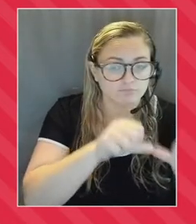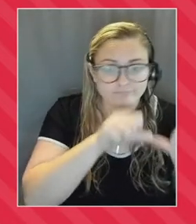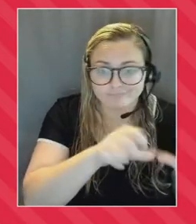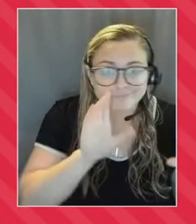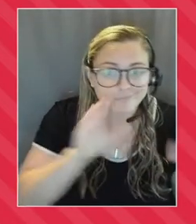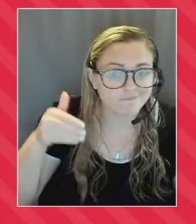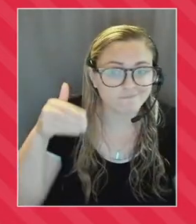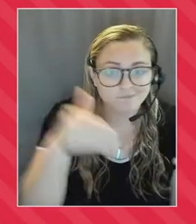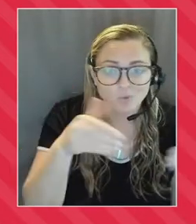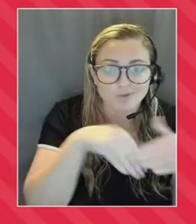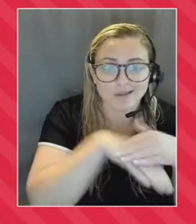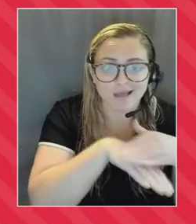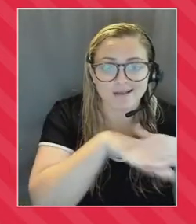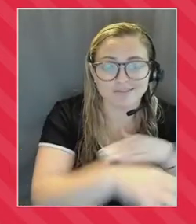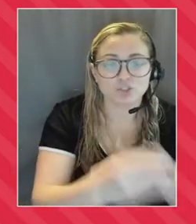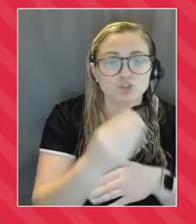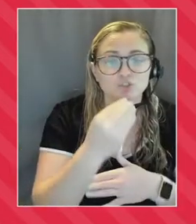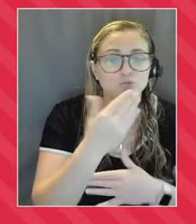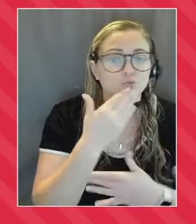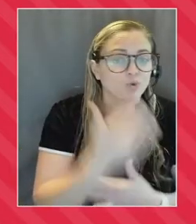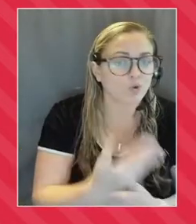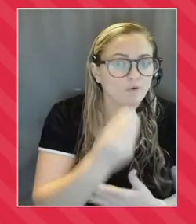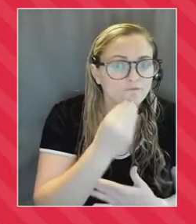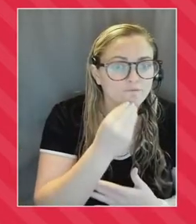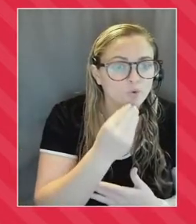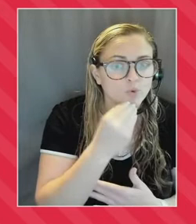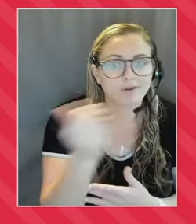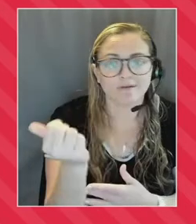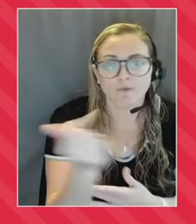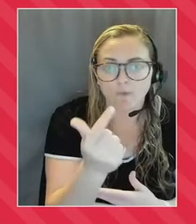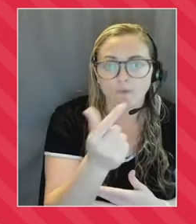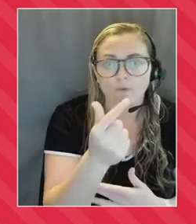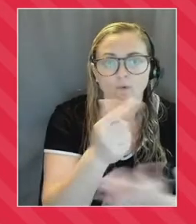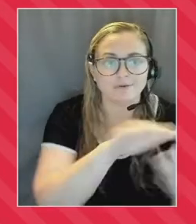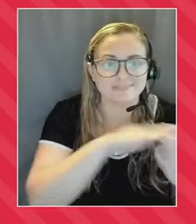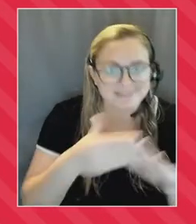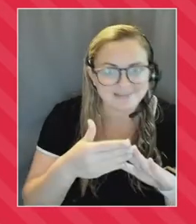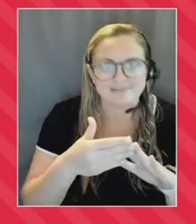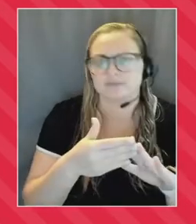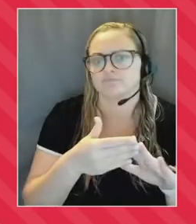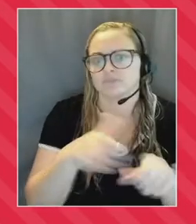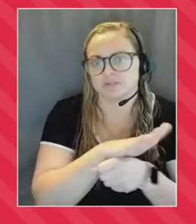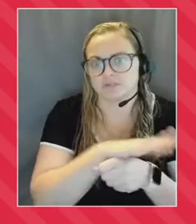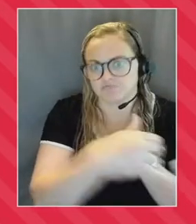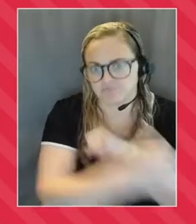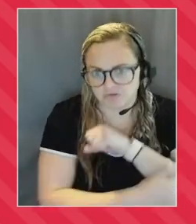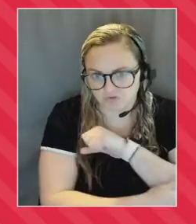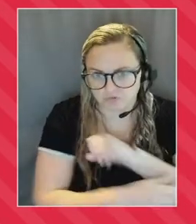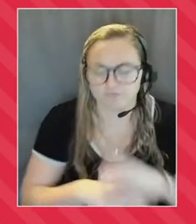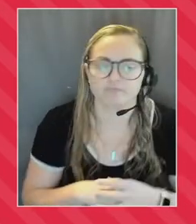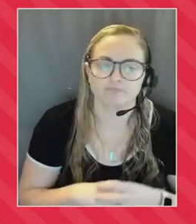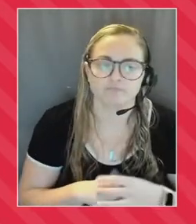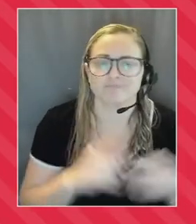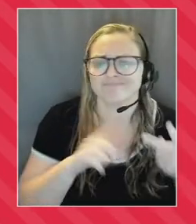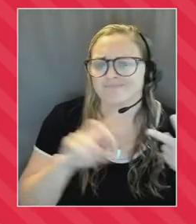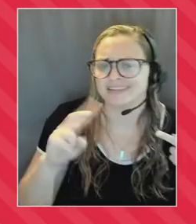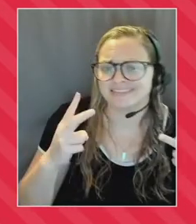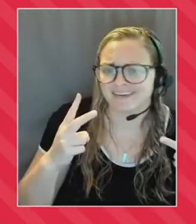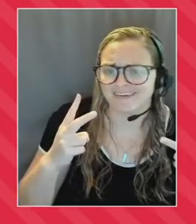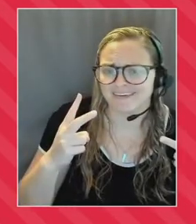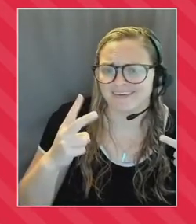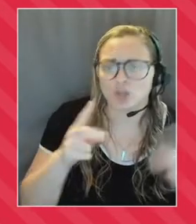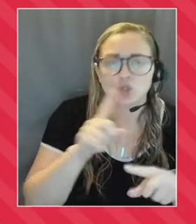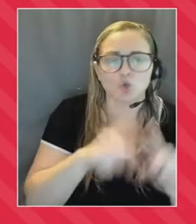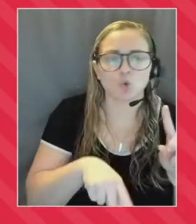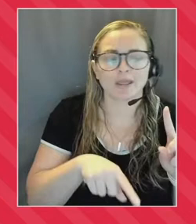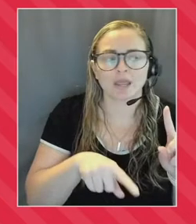on access to good food in every single zip code in this country. And second, we just can't lose sight